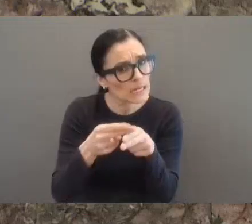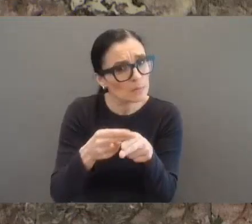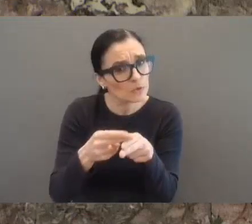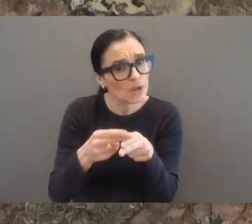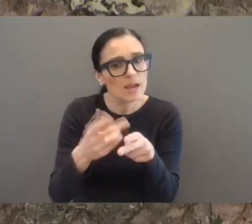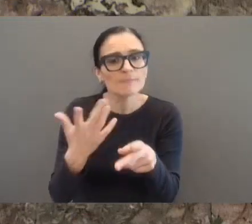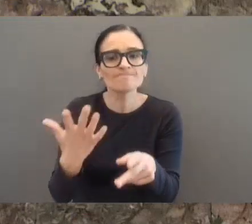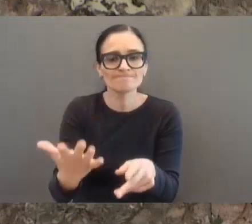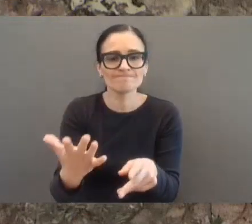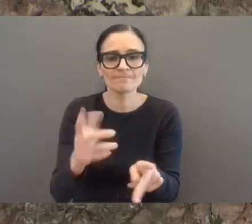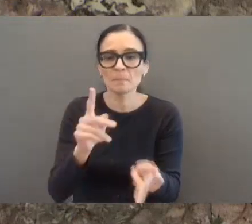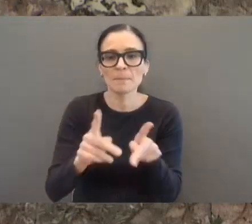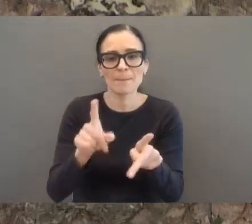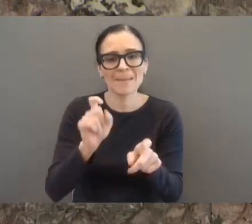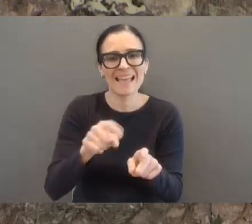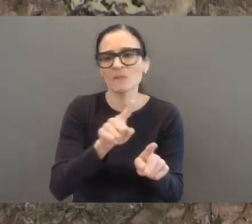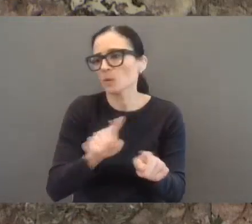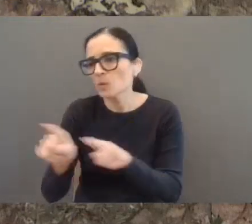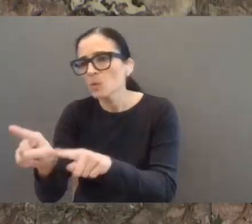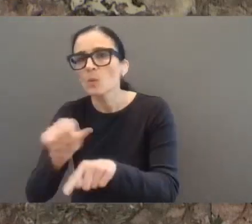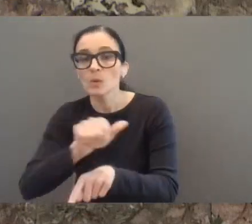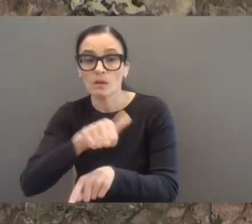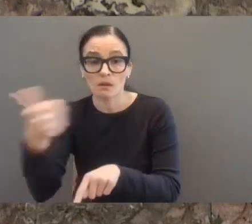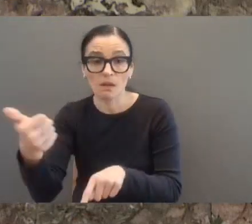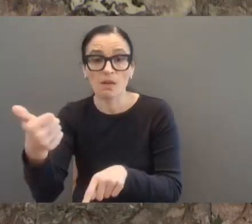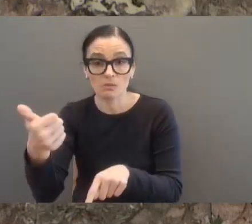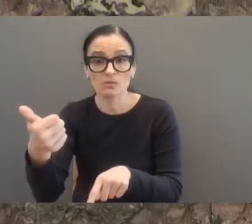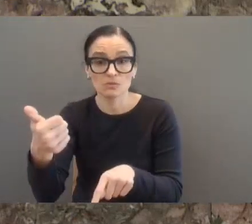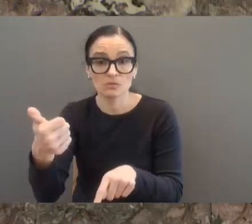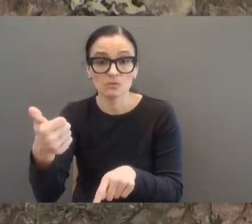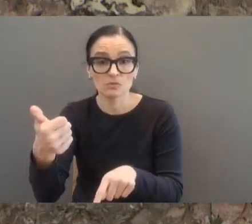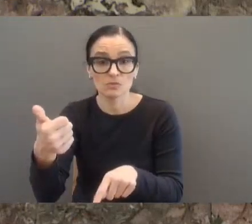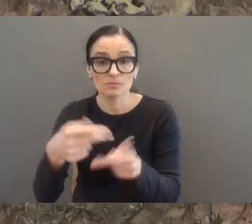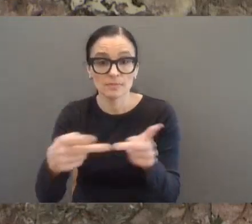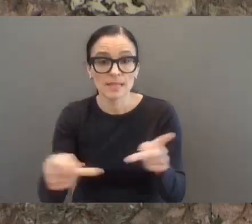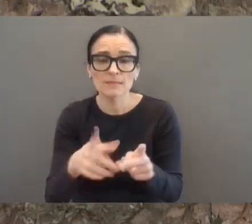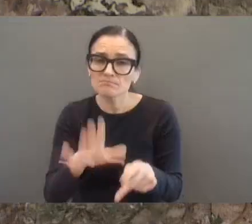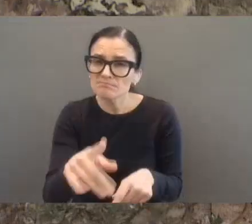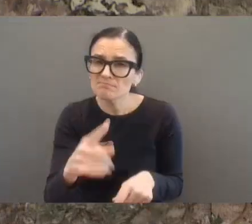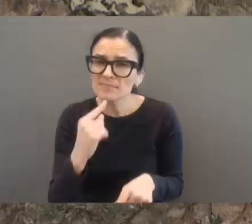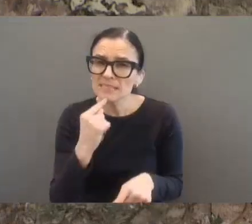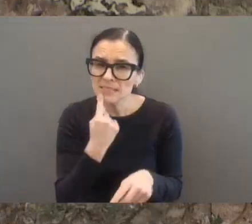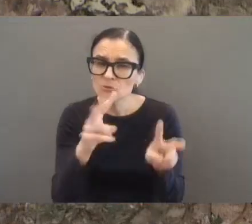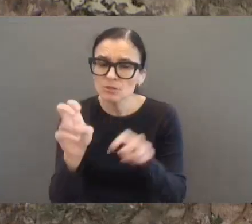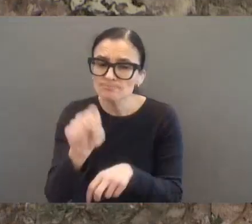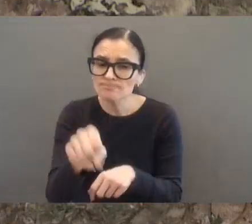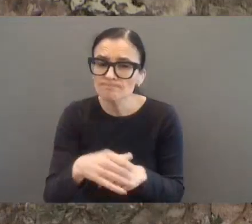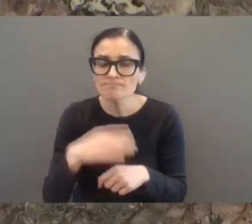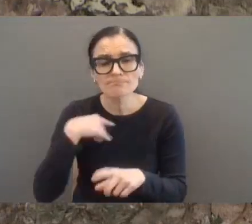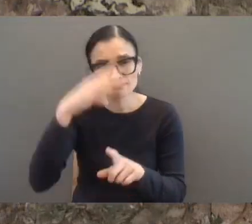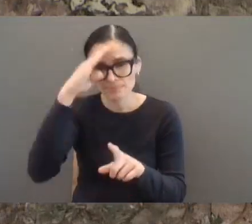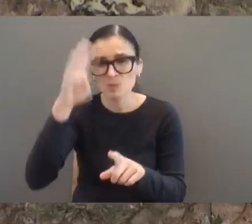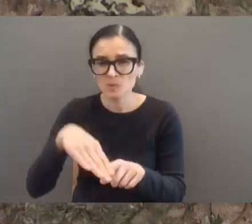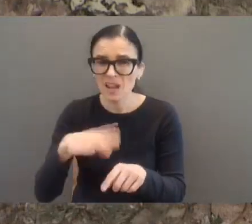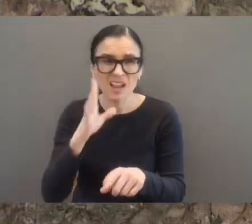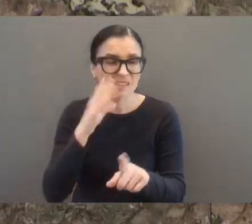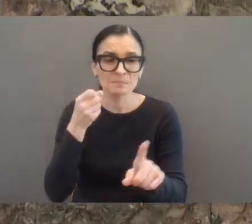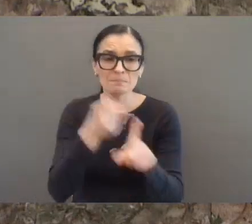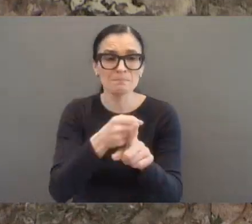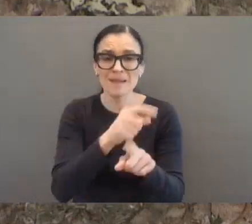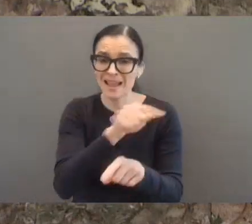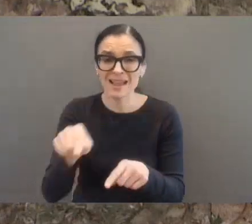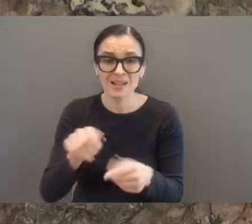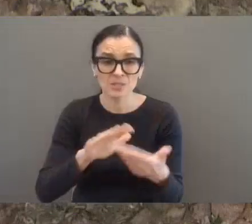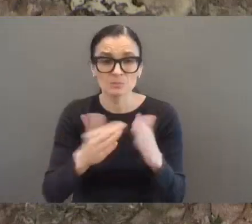issue. It has a huge impact on communities. And I know that people want to have confidence in the system, to know that